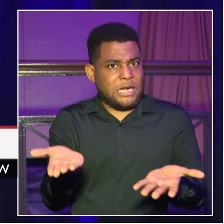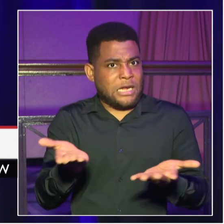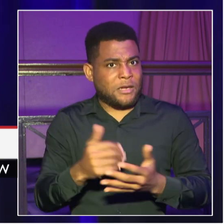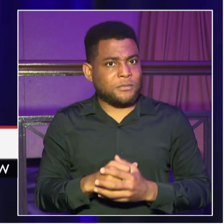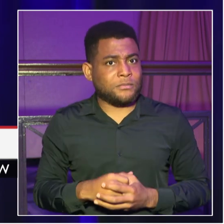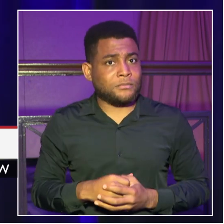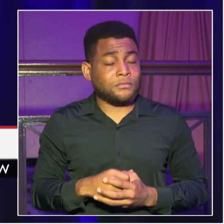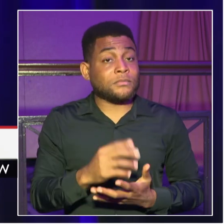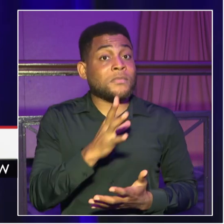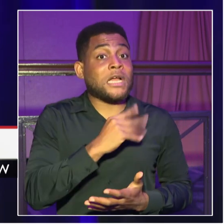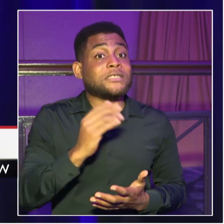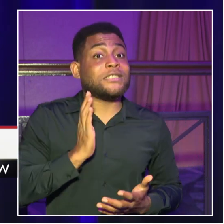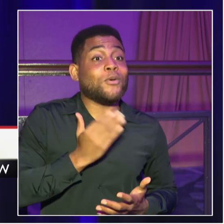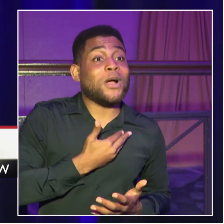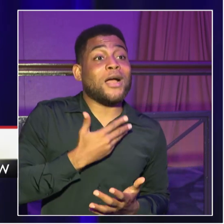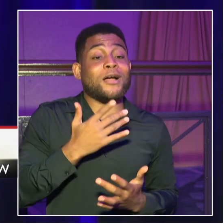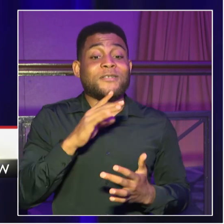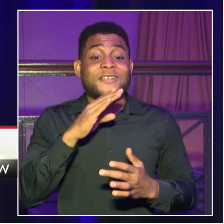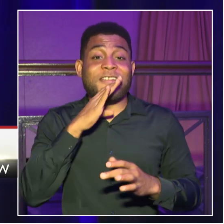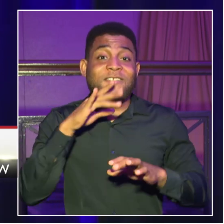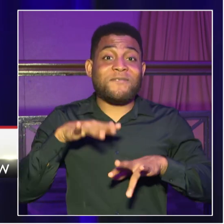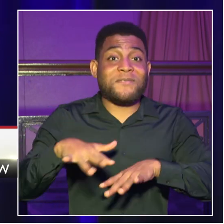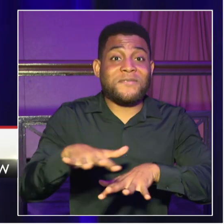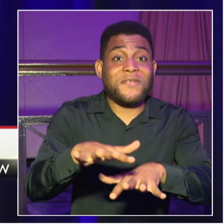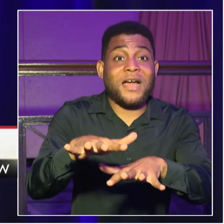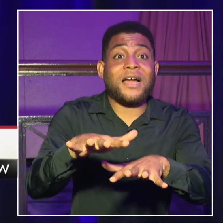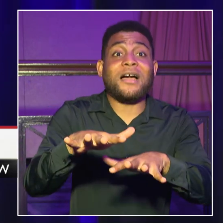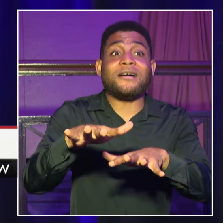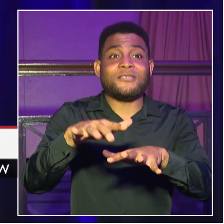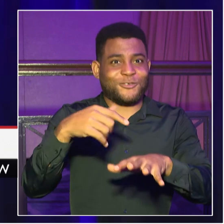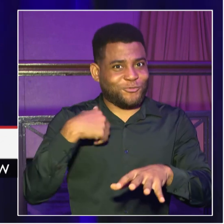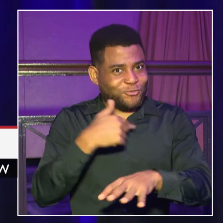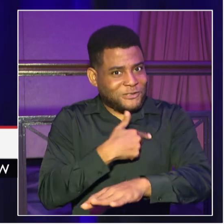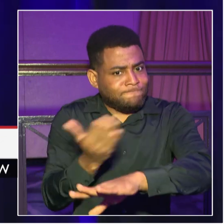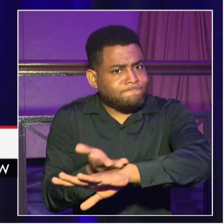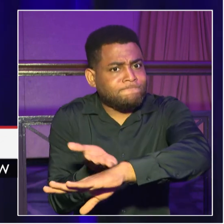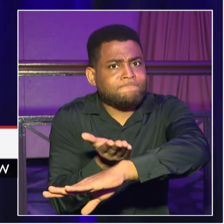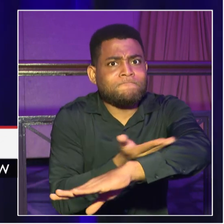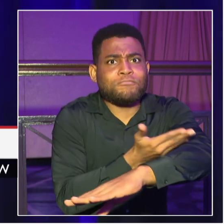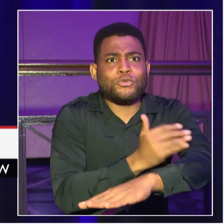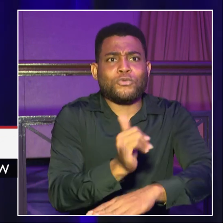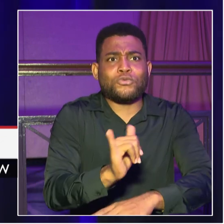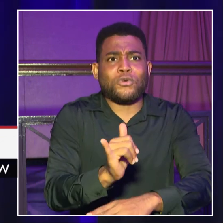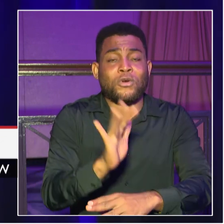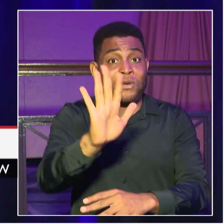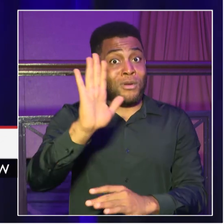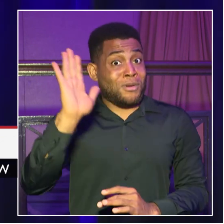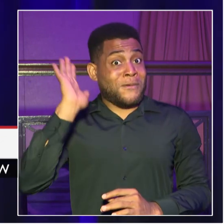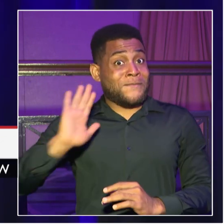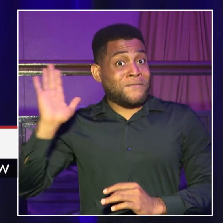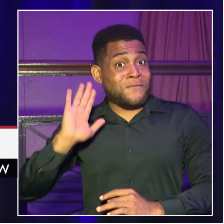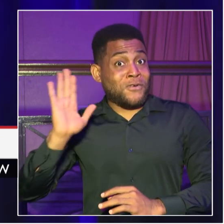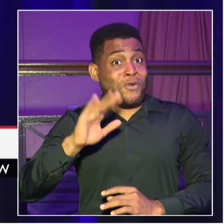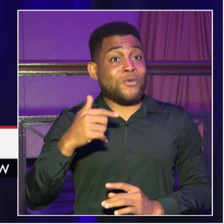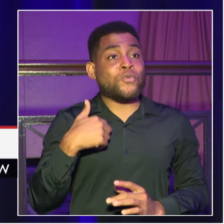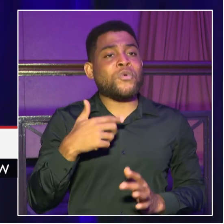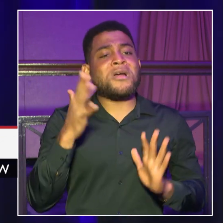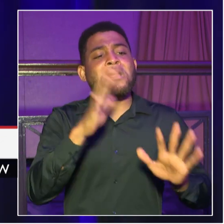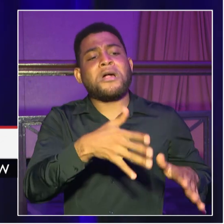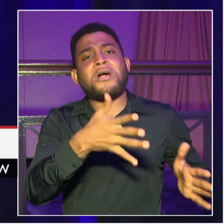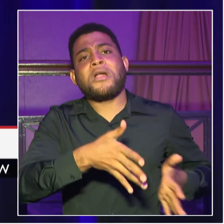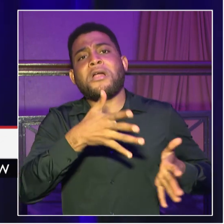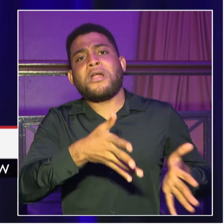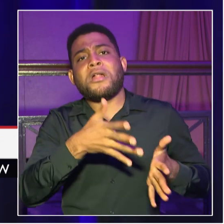didn't talk about the waterfronts in Washington, D.C. And now we see amenities and activities along both